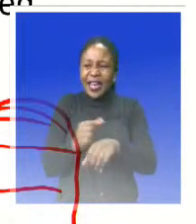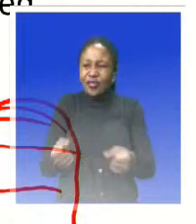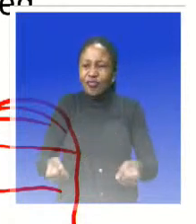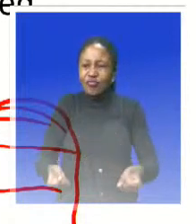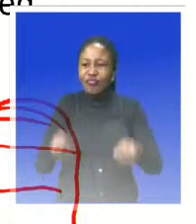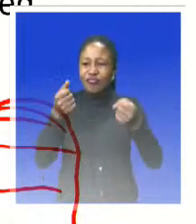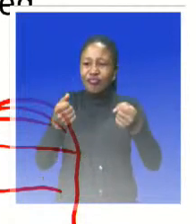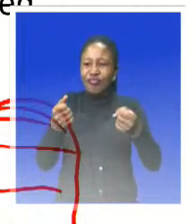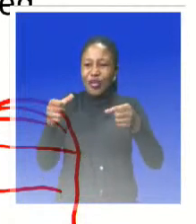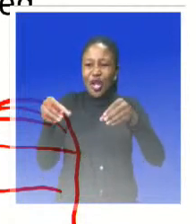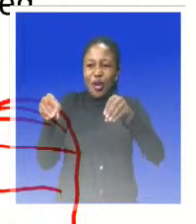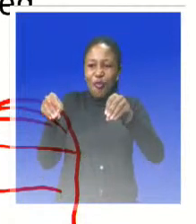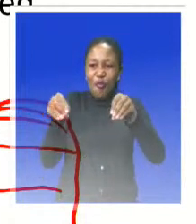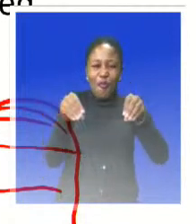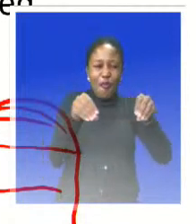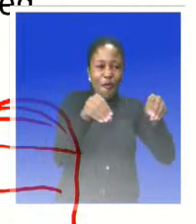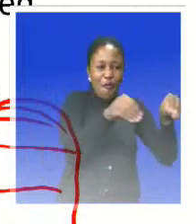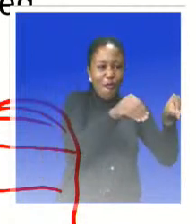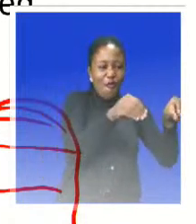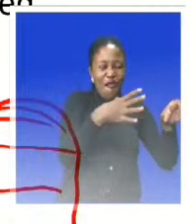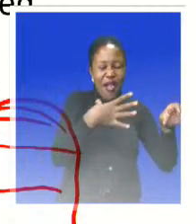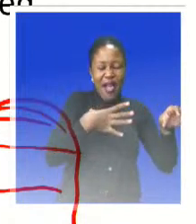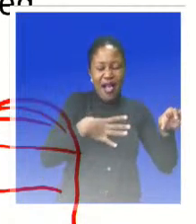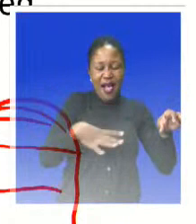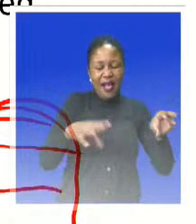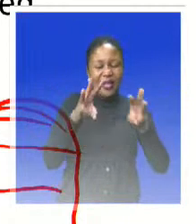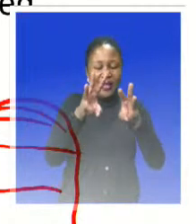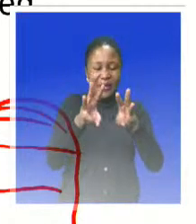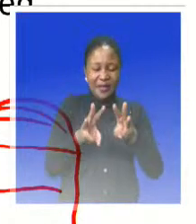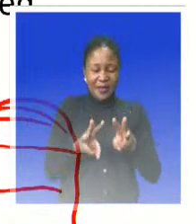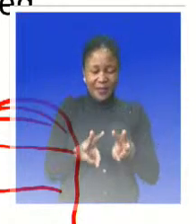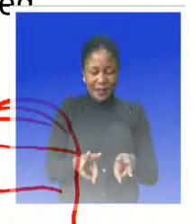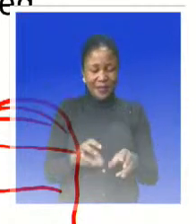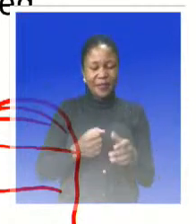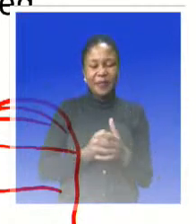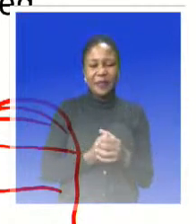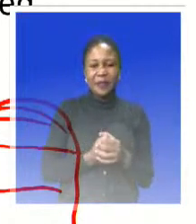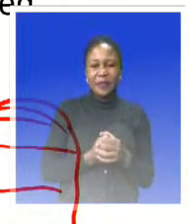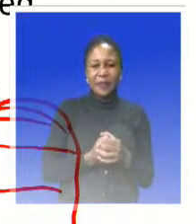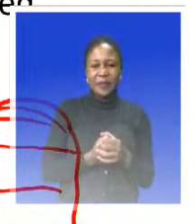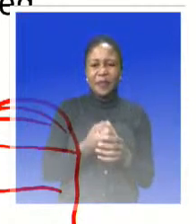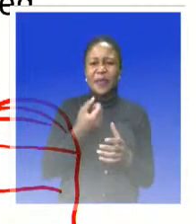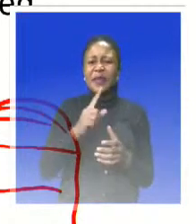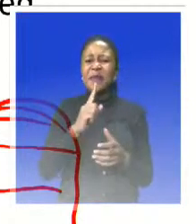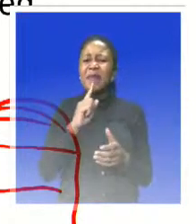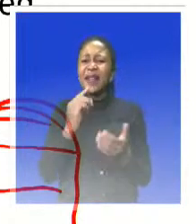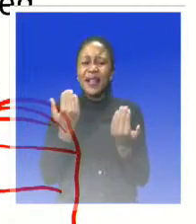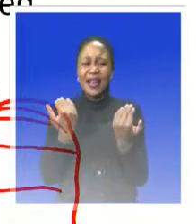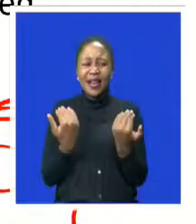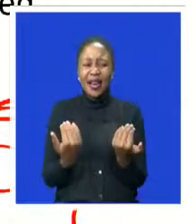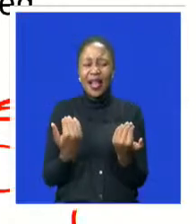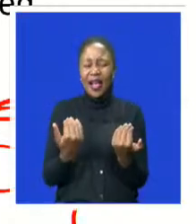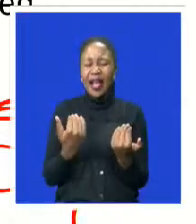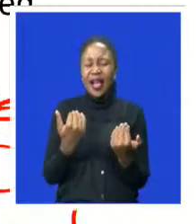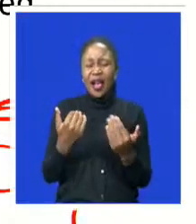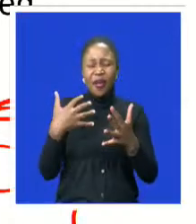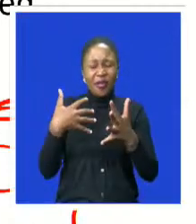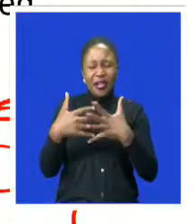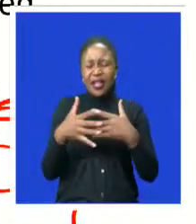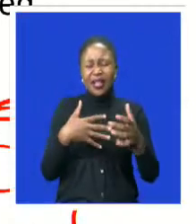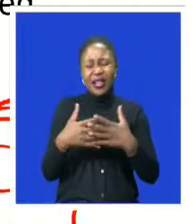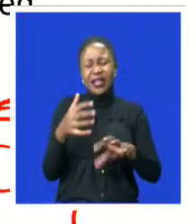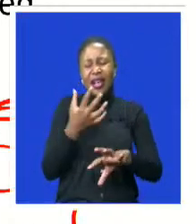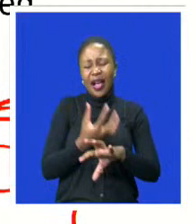It's a pity that now youngsters, you don't know how these old people used